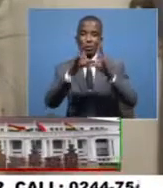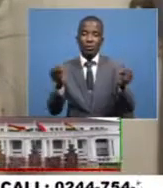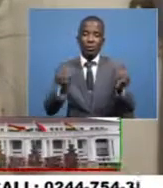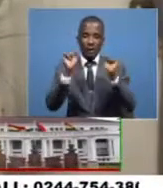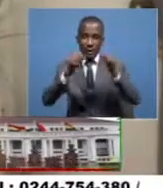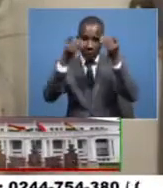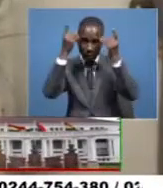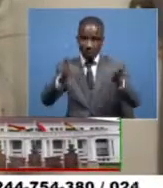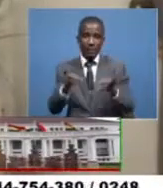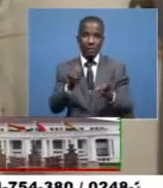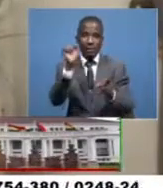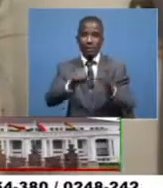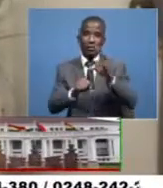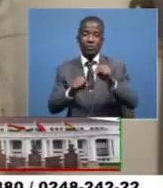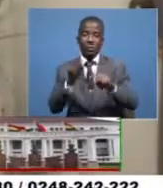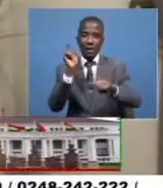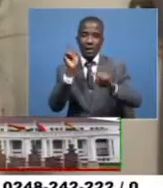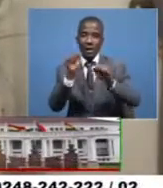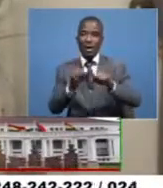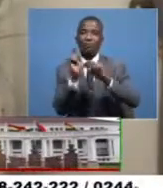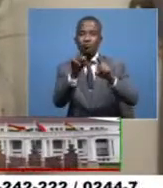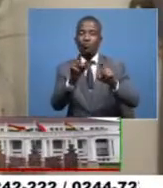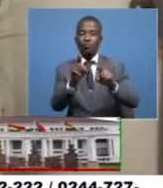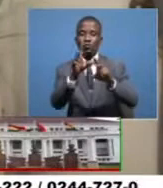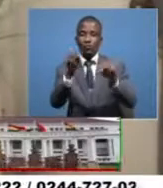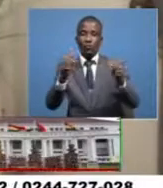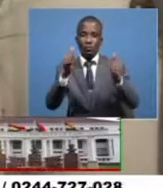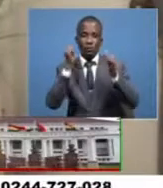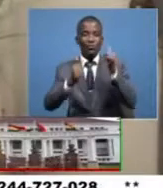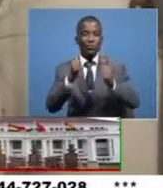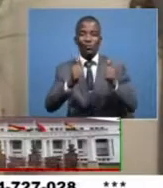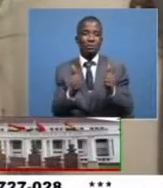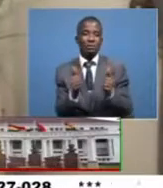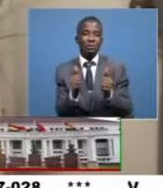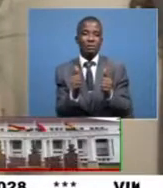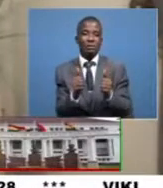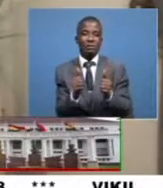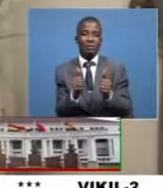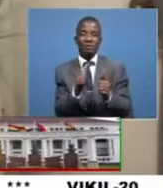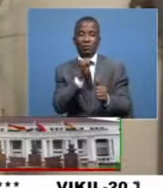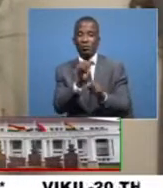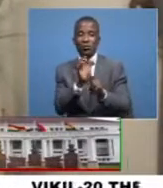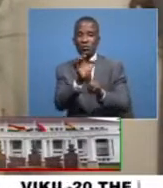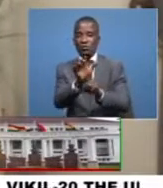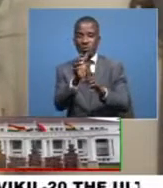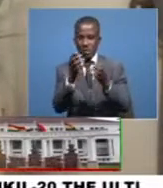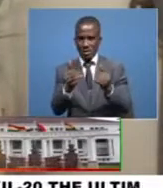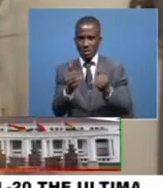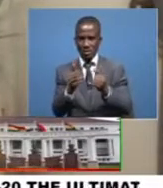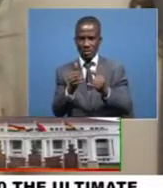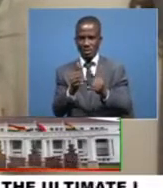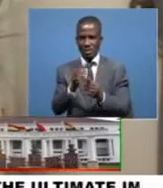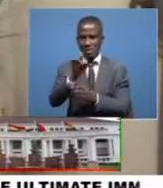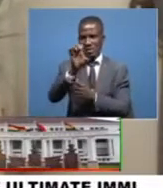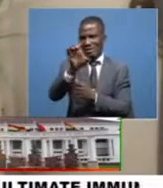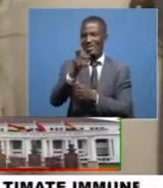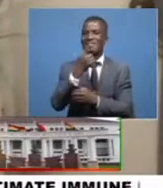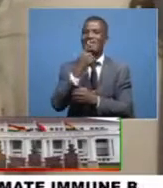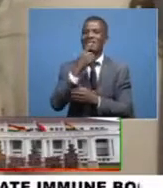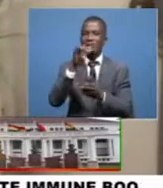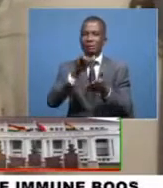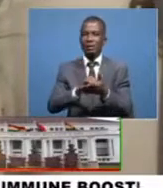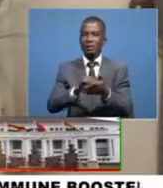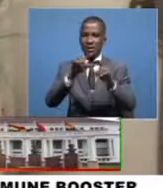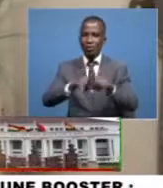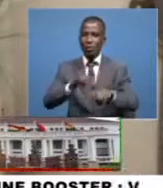by force that they have to, at all instances, defend the suit. And in this particular instance, what the respondents were saying is that on the basis